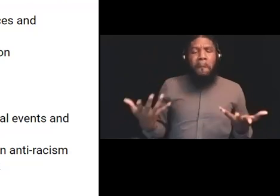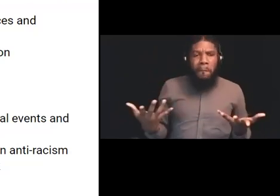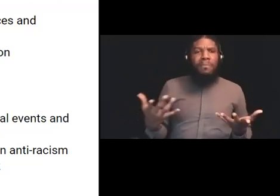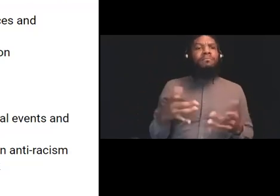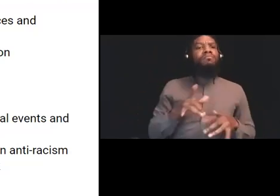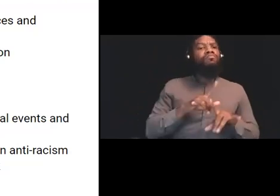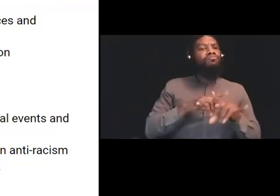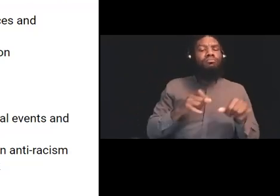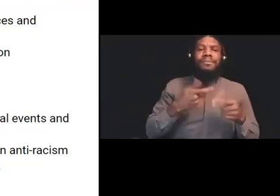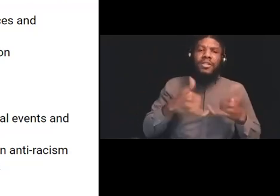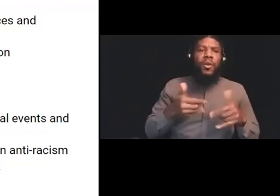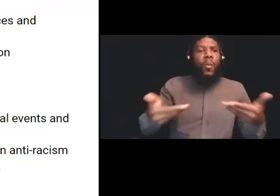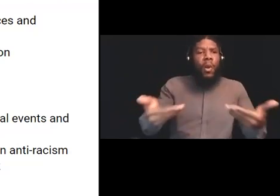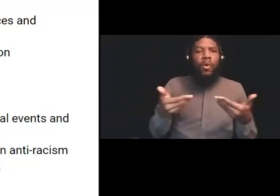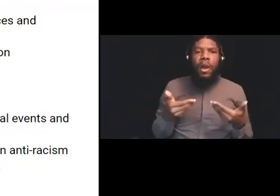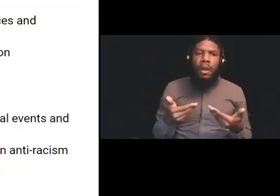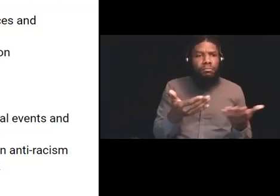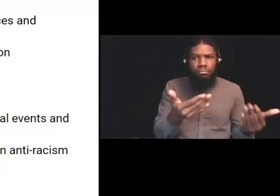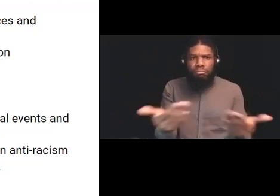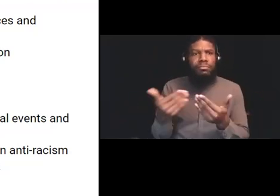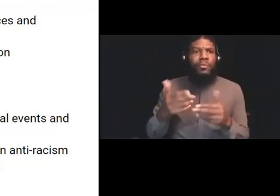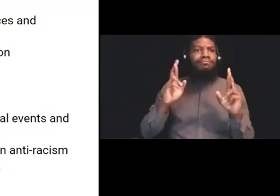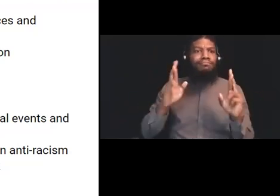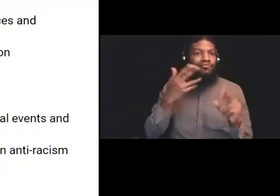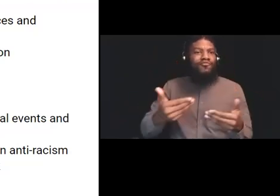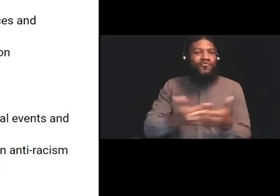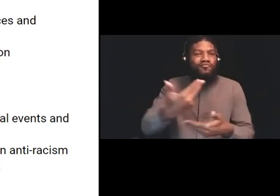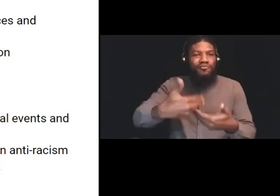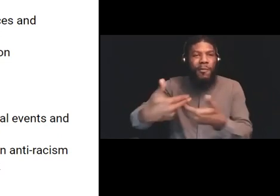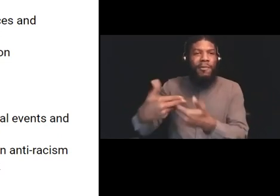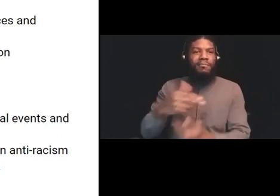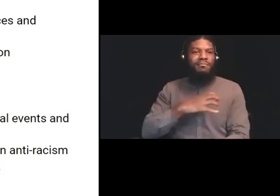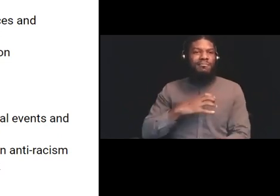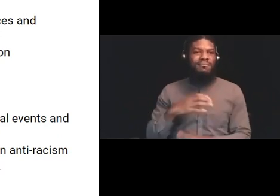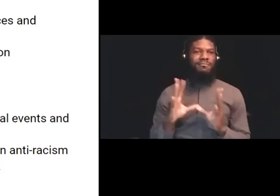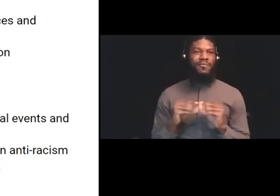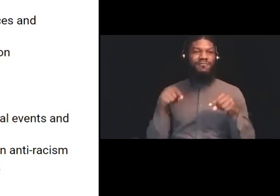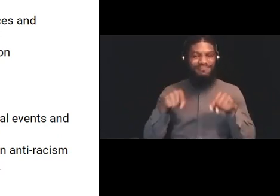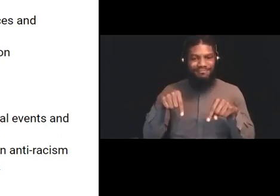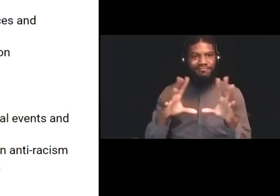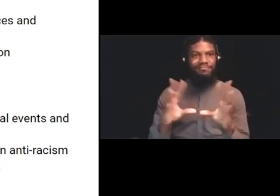definitely welcome and hope that we'll gain some new committee members during this conference.